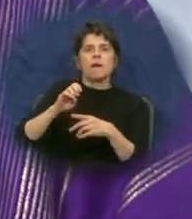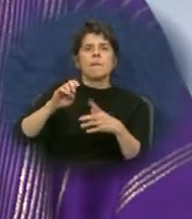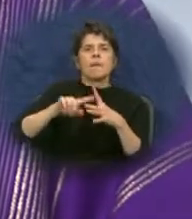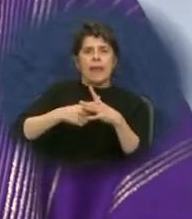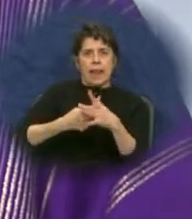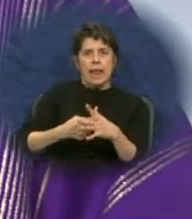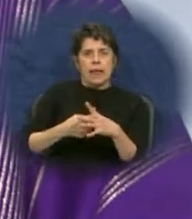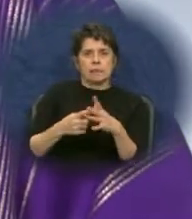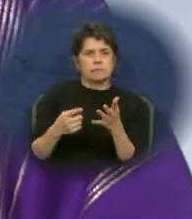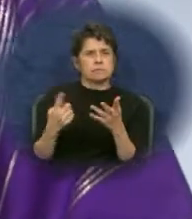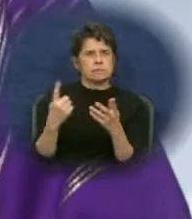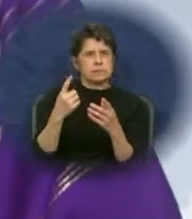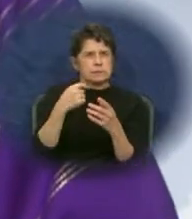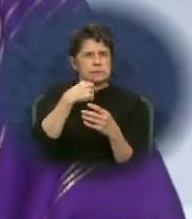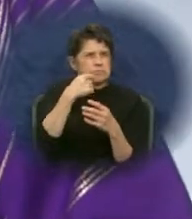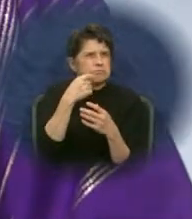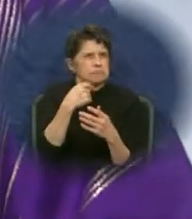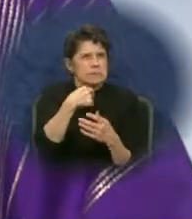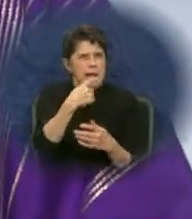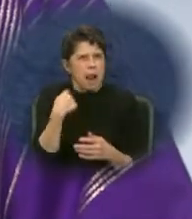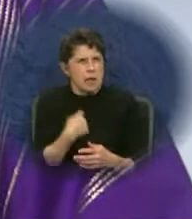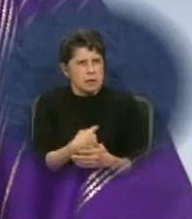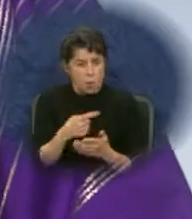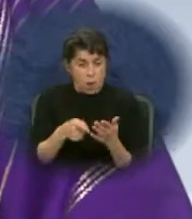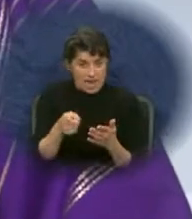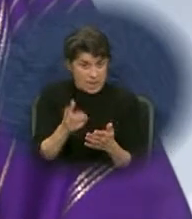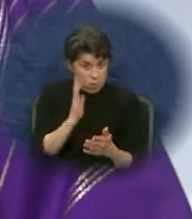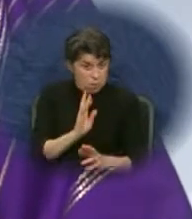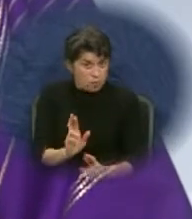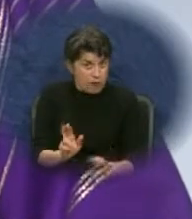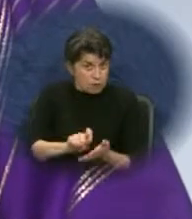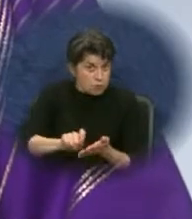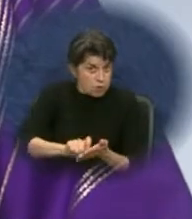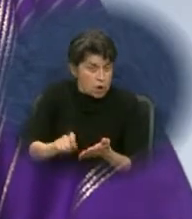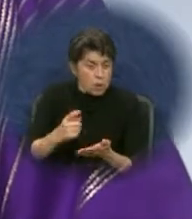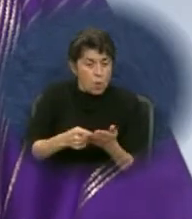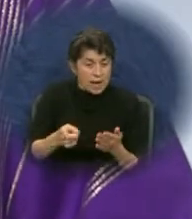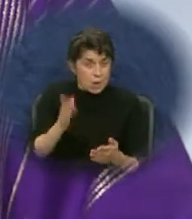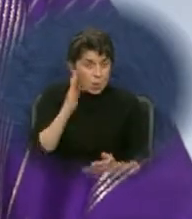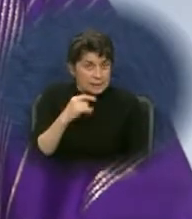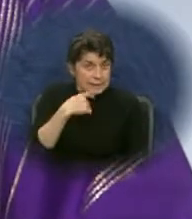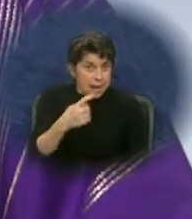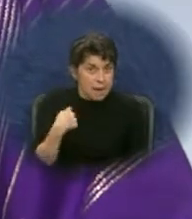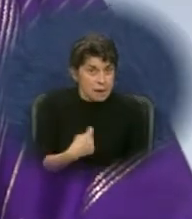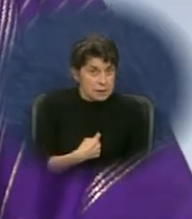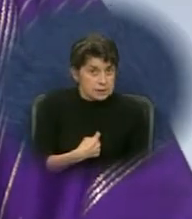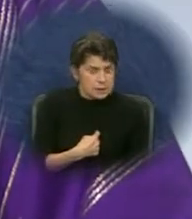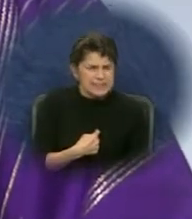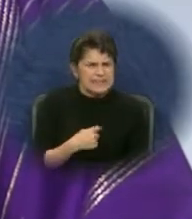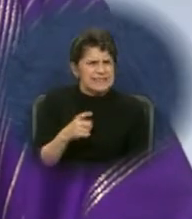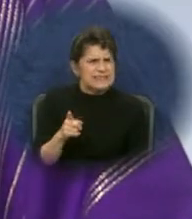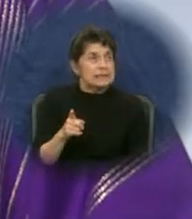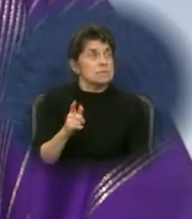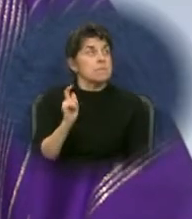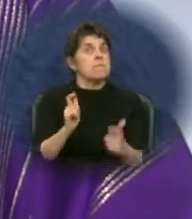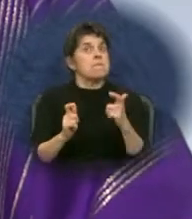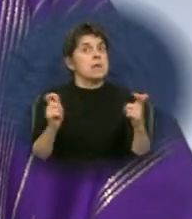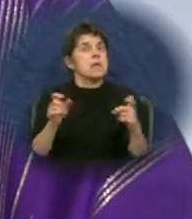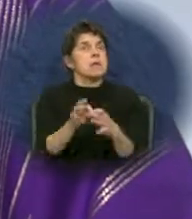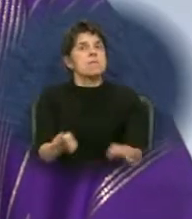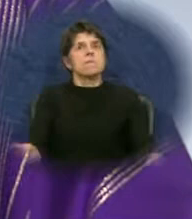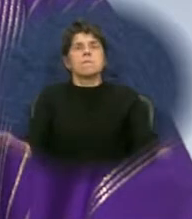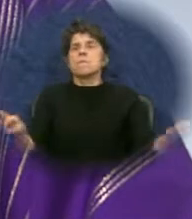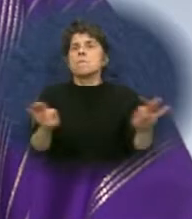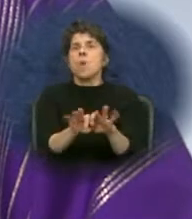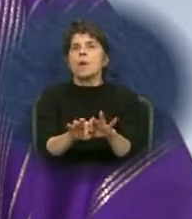to tell us that what he is about to write, what is he's about to tell us in the Gospel, is as momentous as the moment